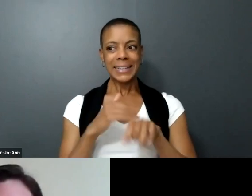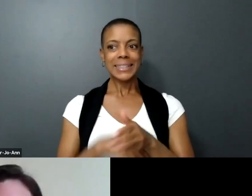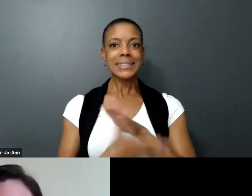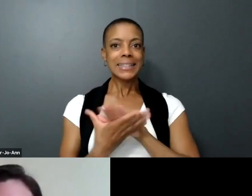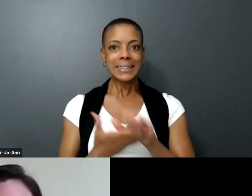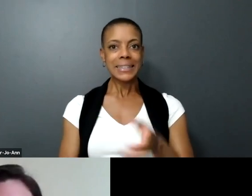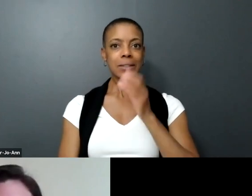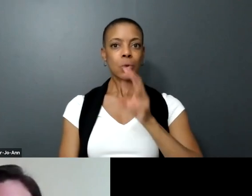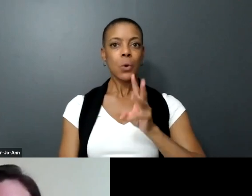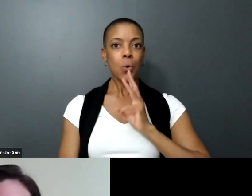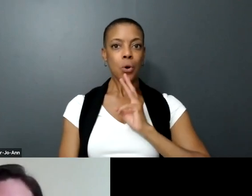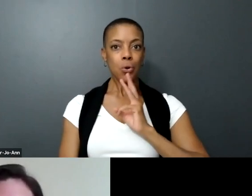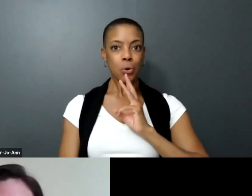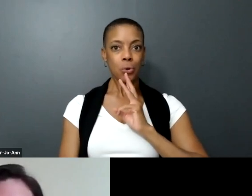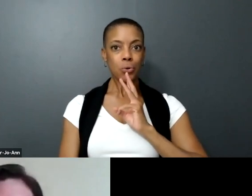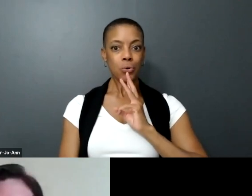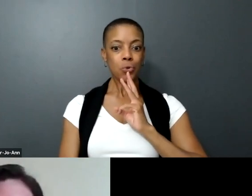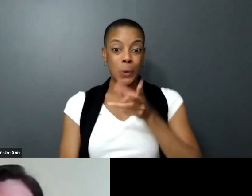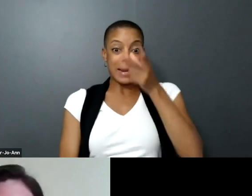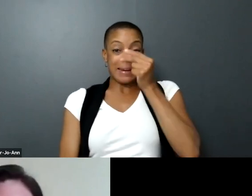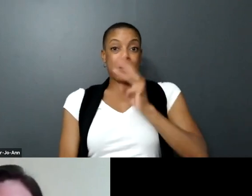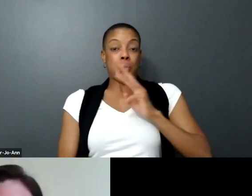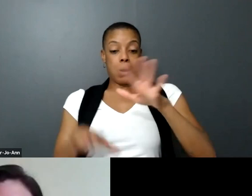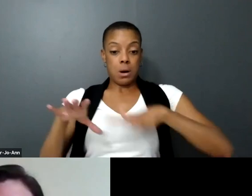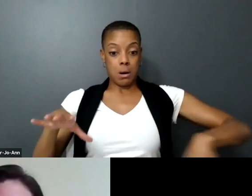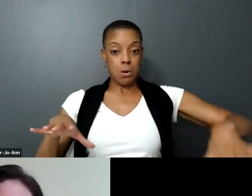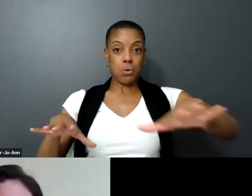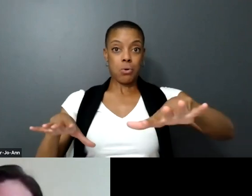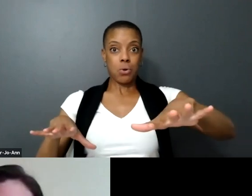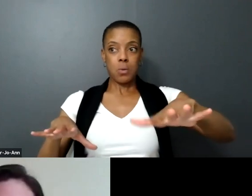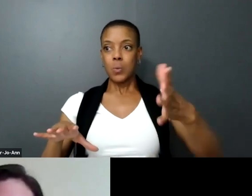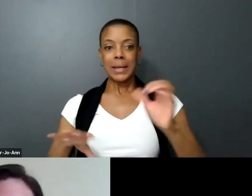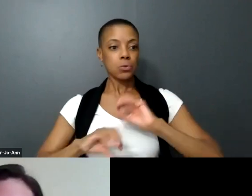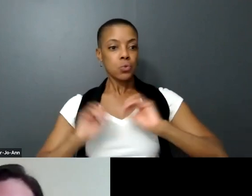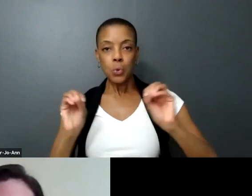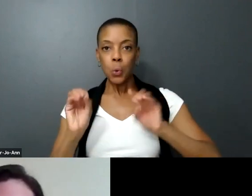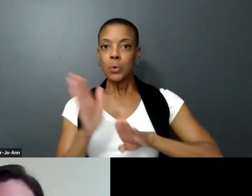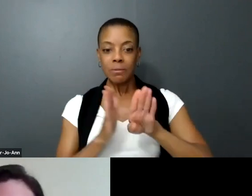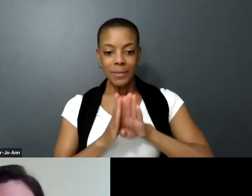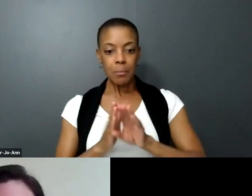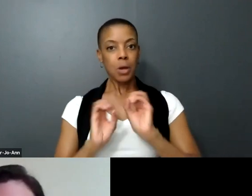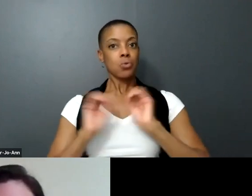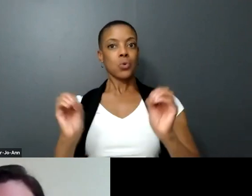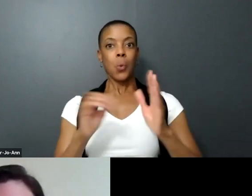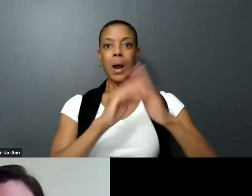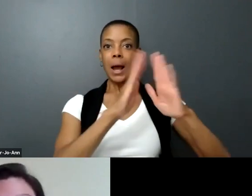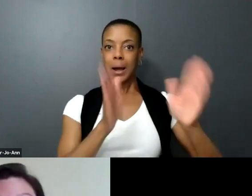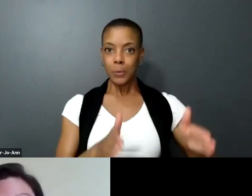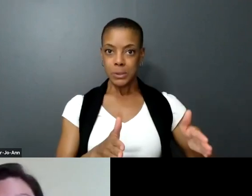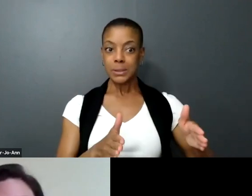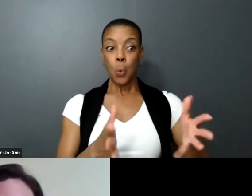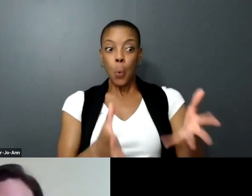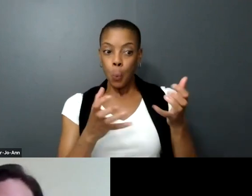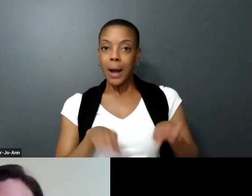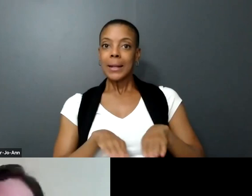that, living on a peninsula, we have been unable to see significant development or even sufficient housing for those who would live at, who would like